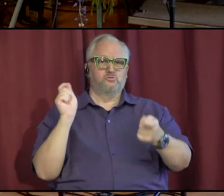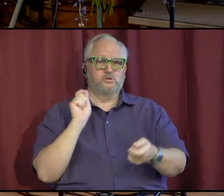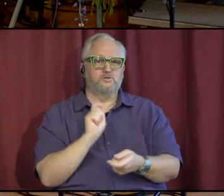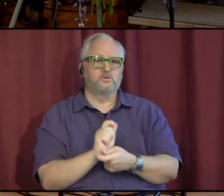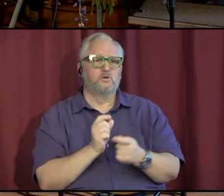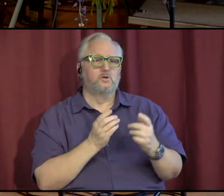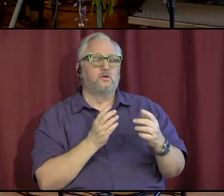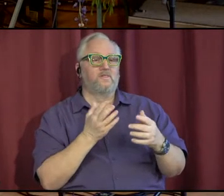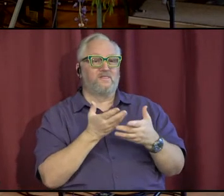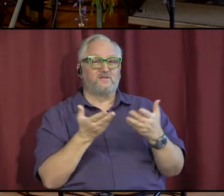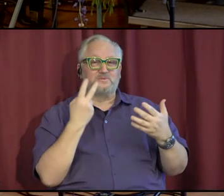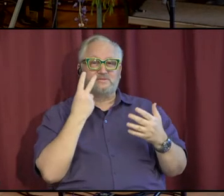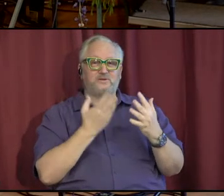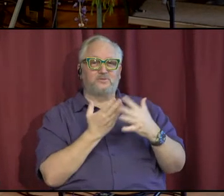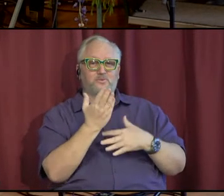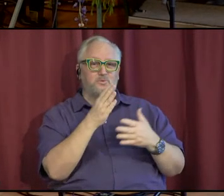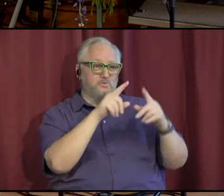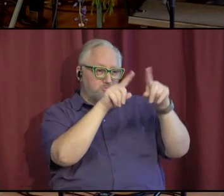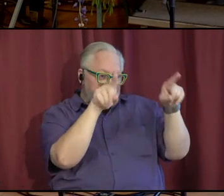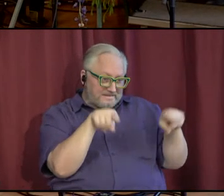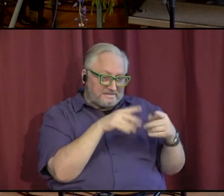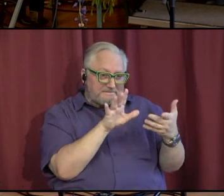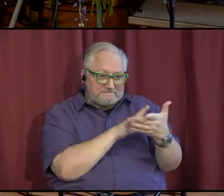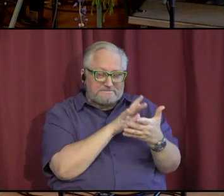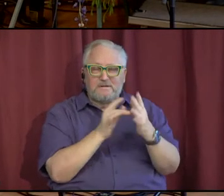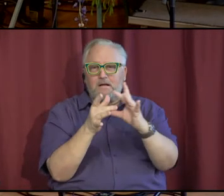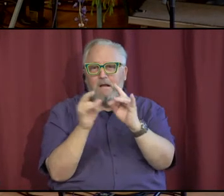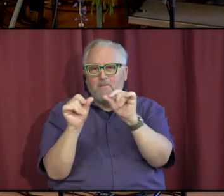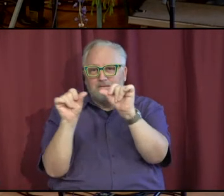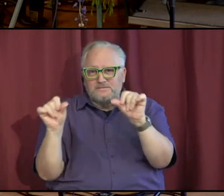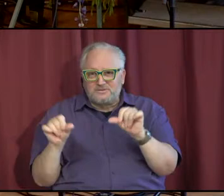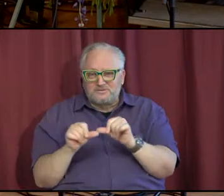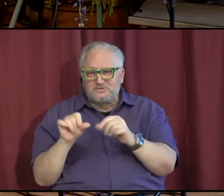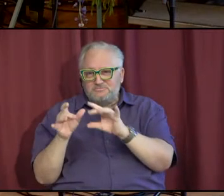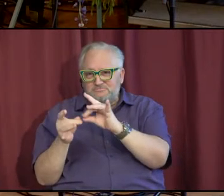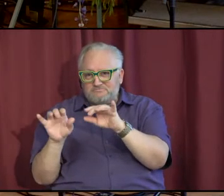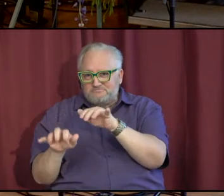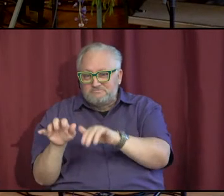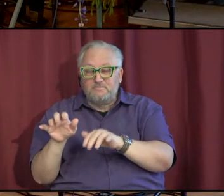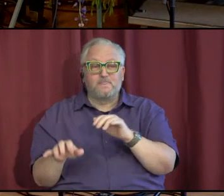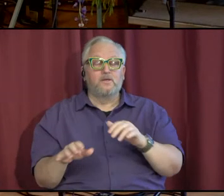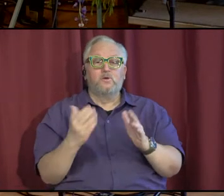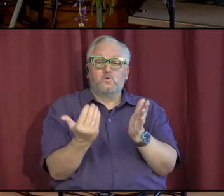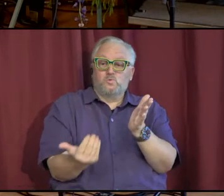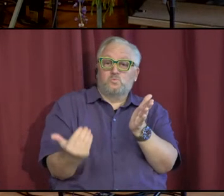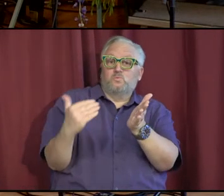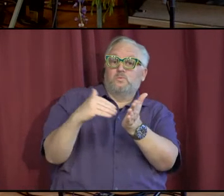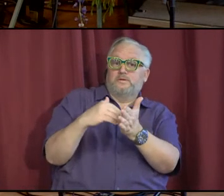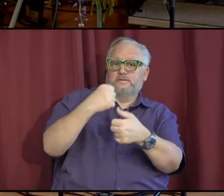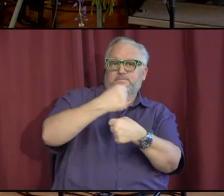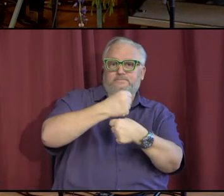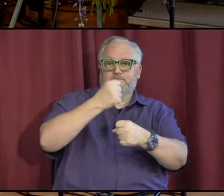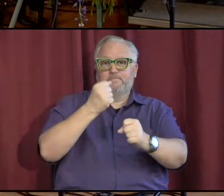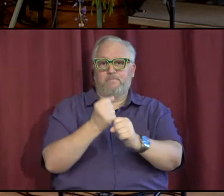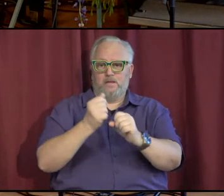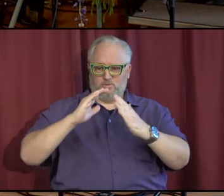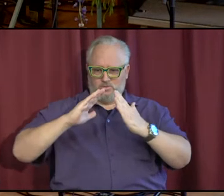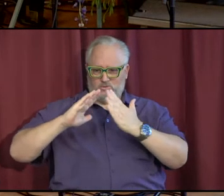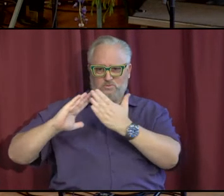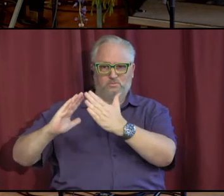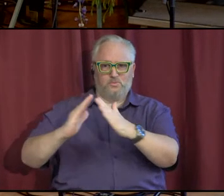comment sections, the recreation of community, that